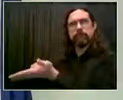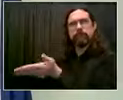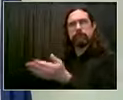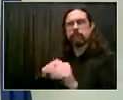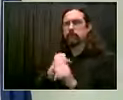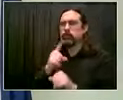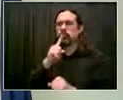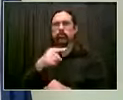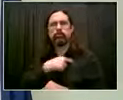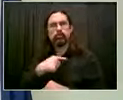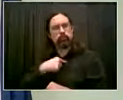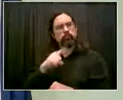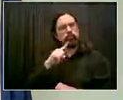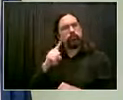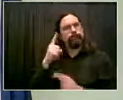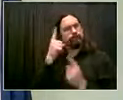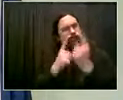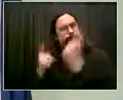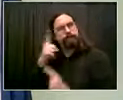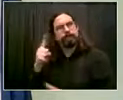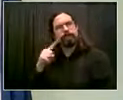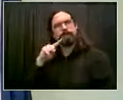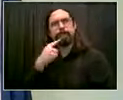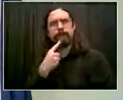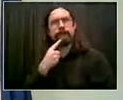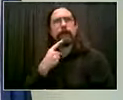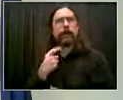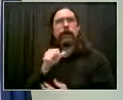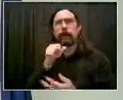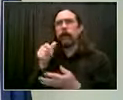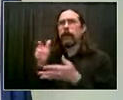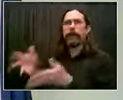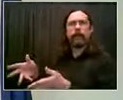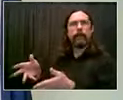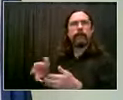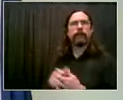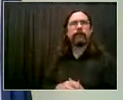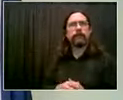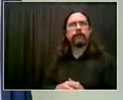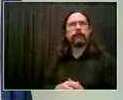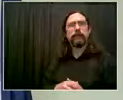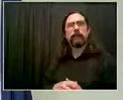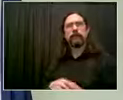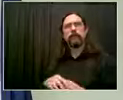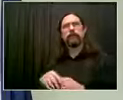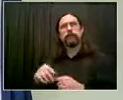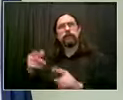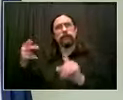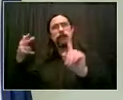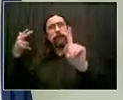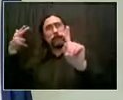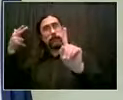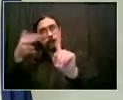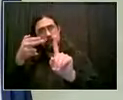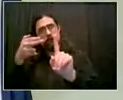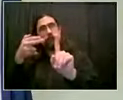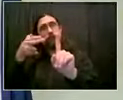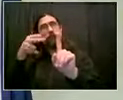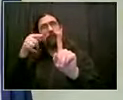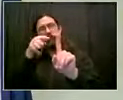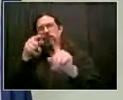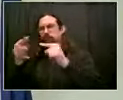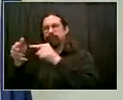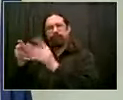kind of work. We're working with NYPD, Gang Division, the Gun Suppression Division, with the federal authorities